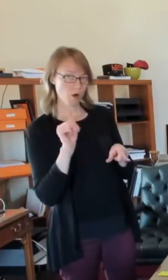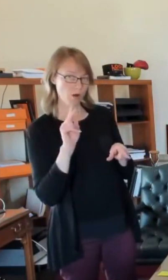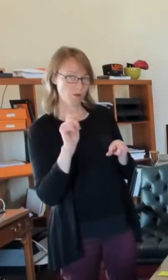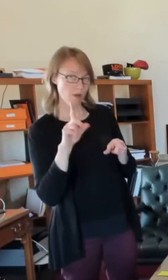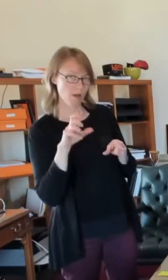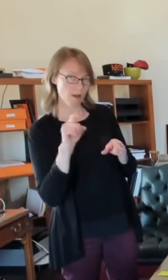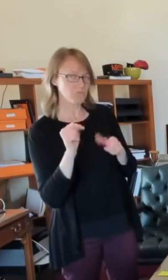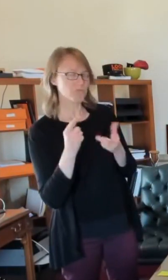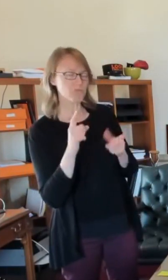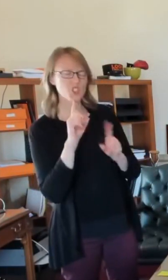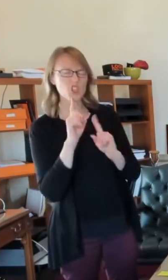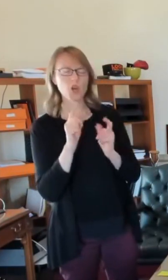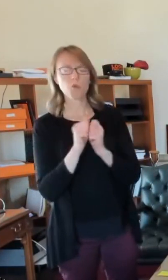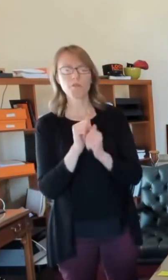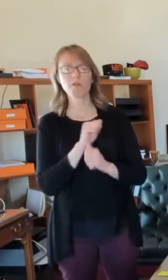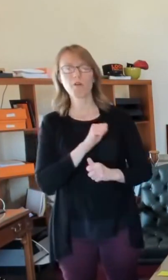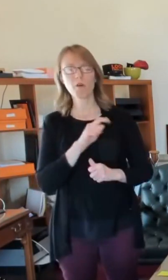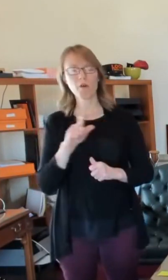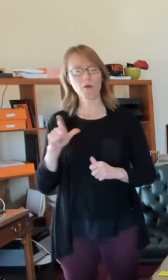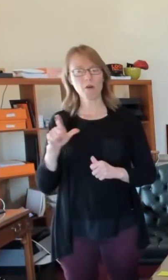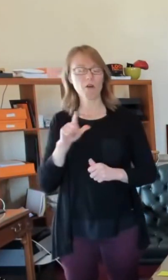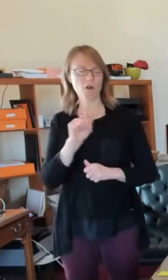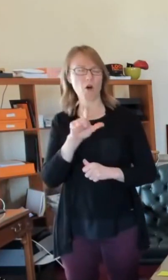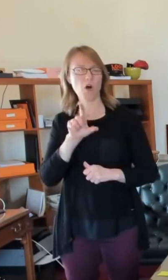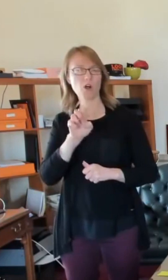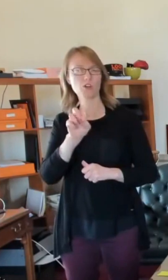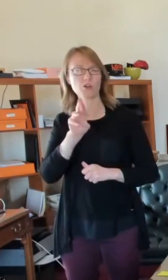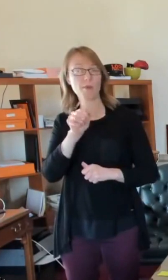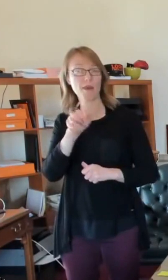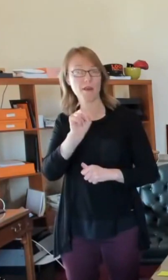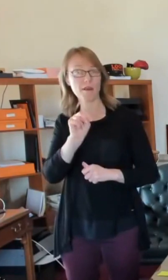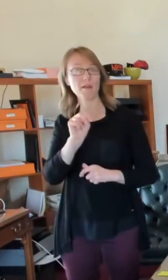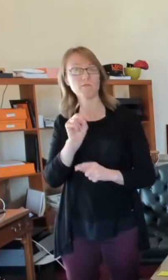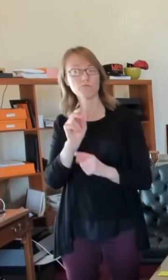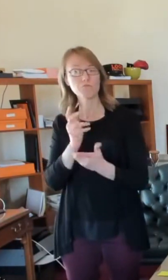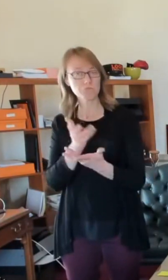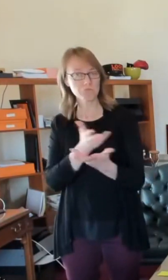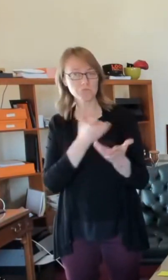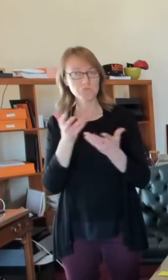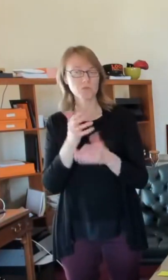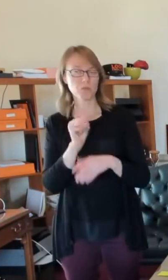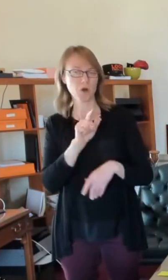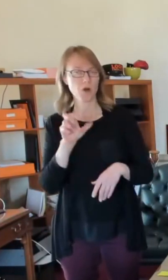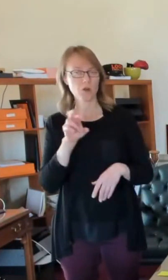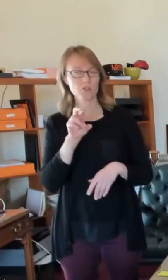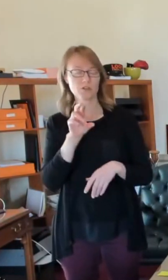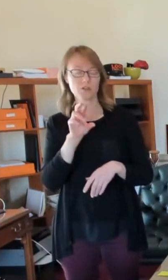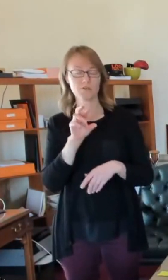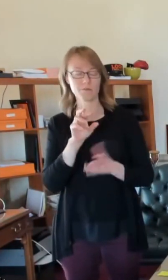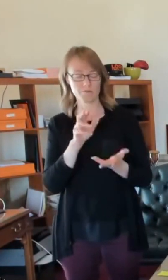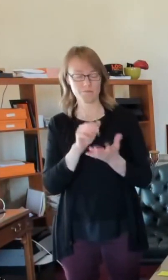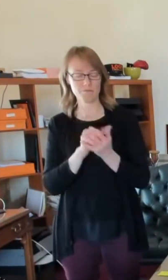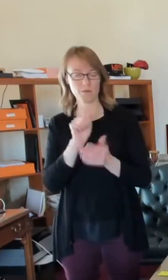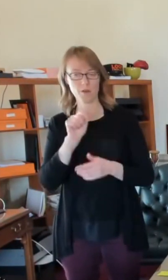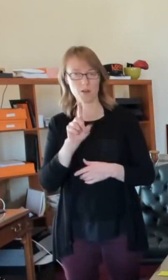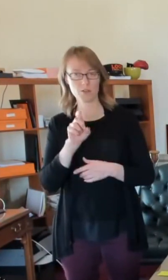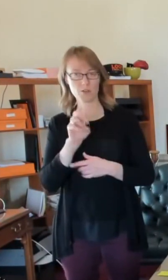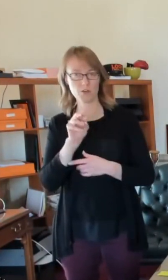do want, our parks are for people to walk, run, jog, ride their